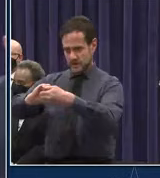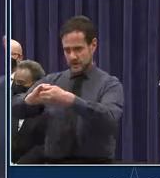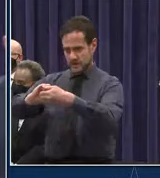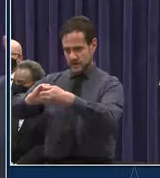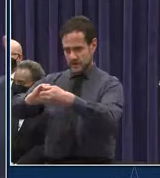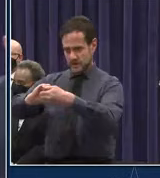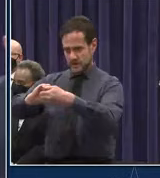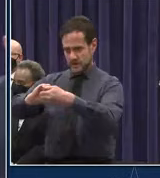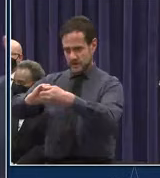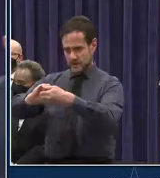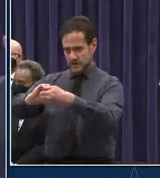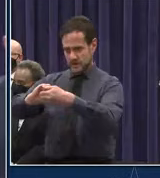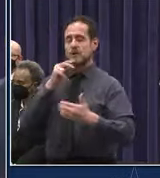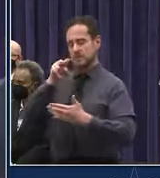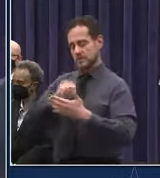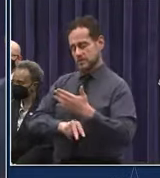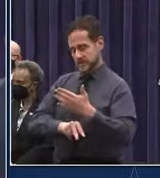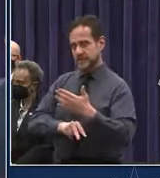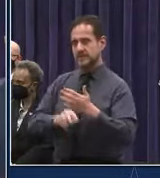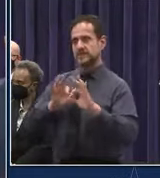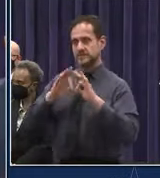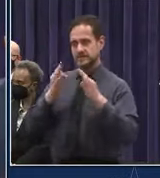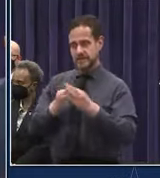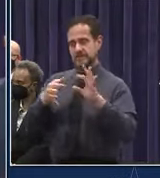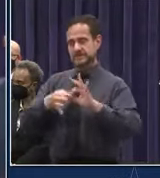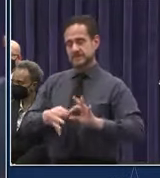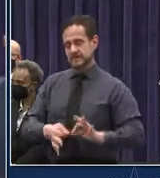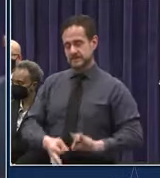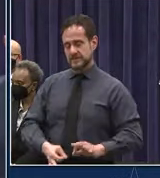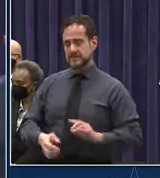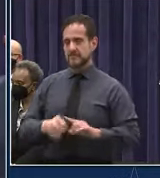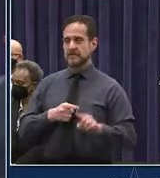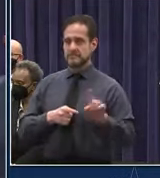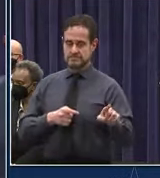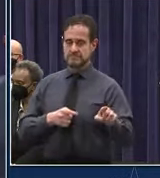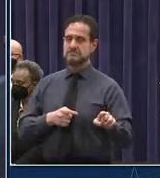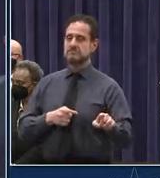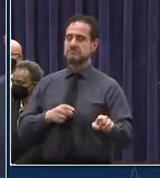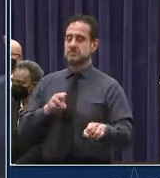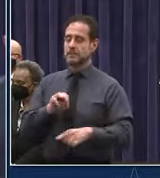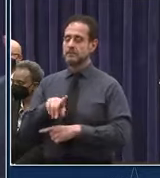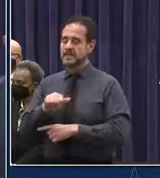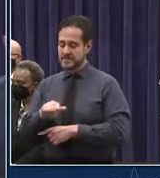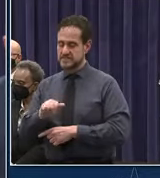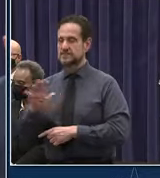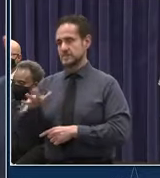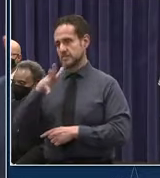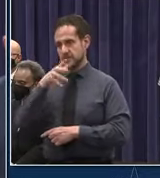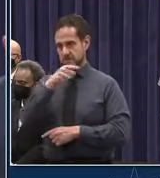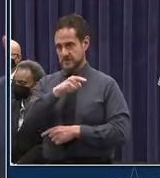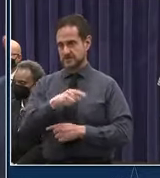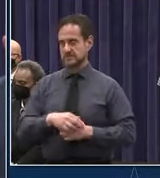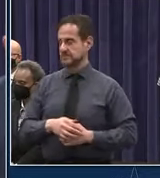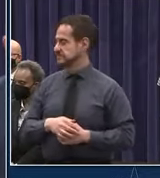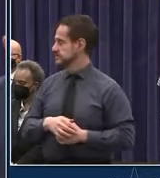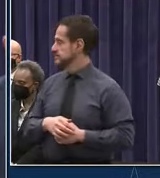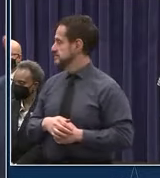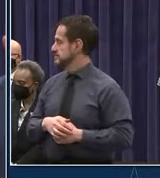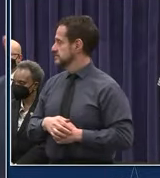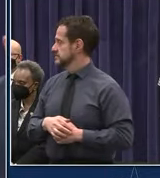Now I'm going to read a prepared statement from Araceli, the mother of Melissa.